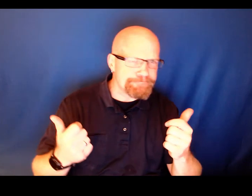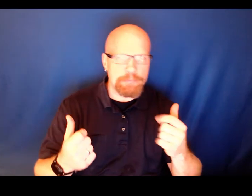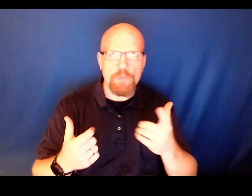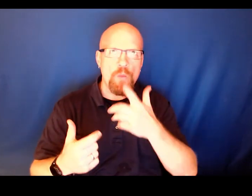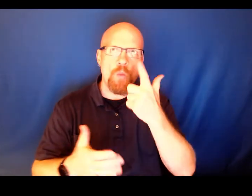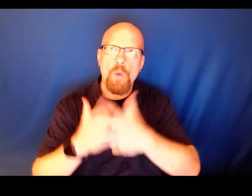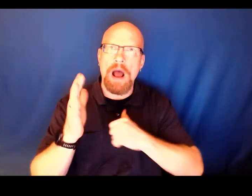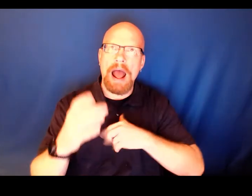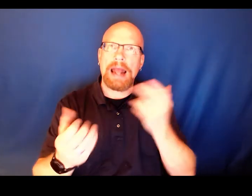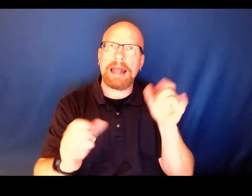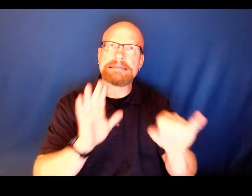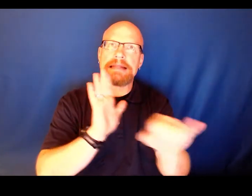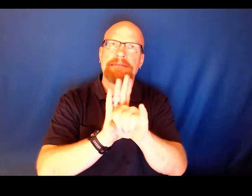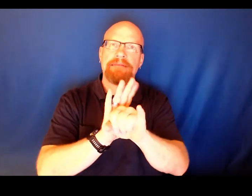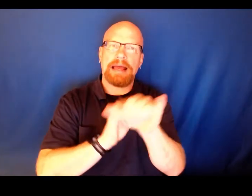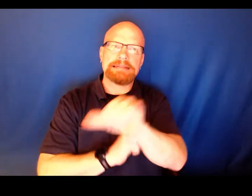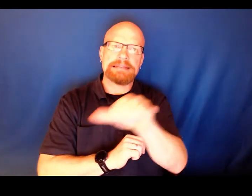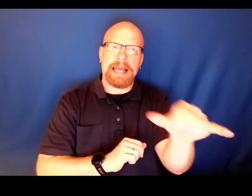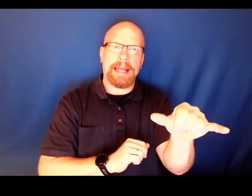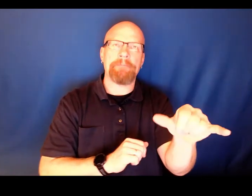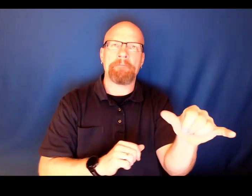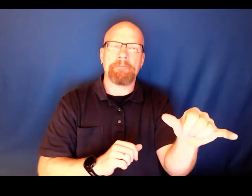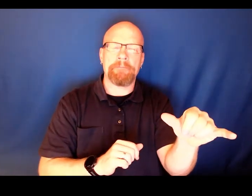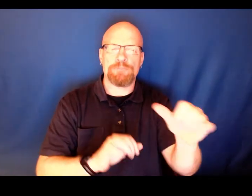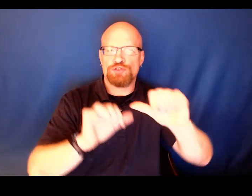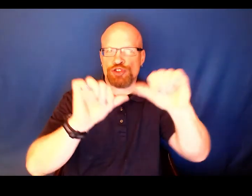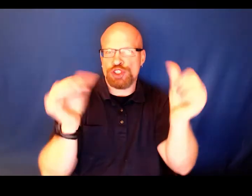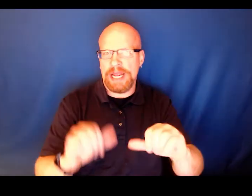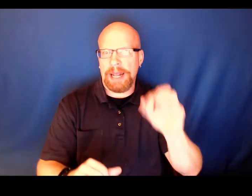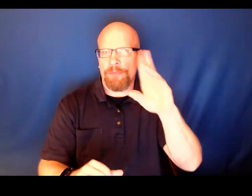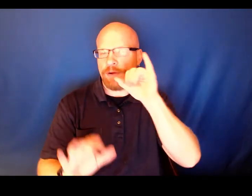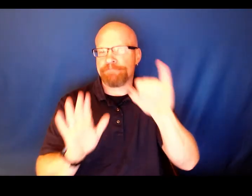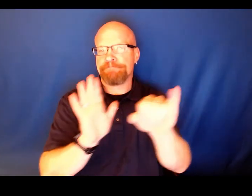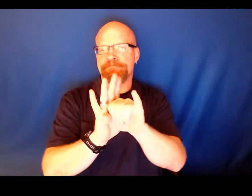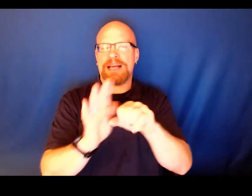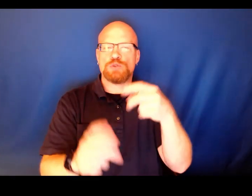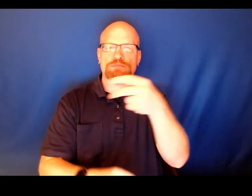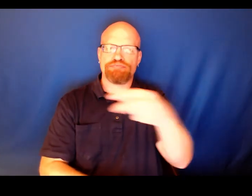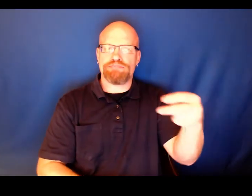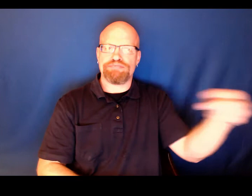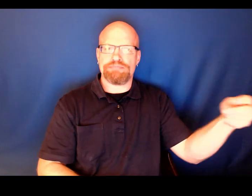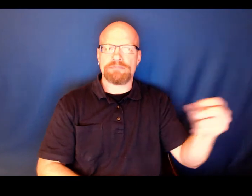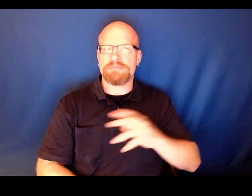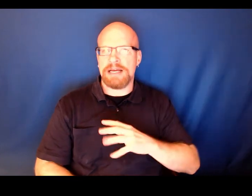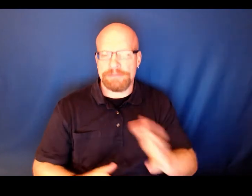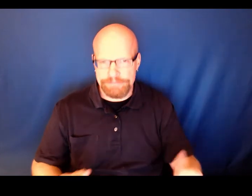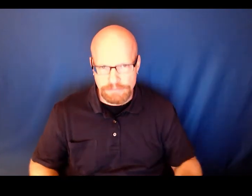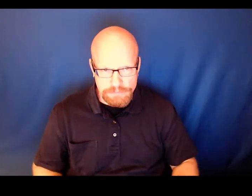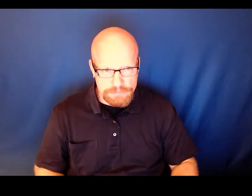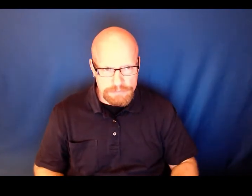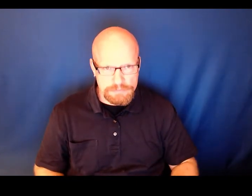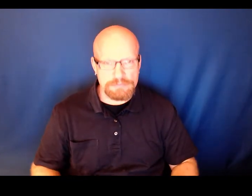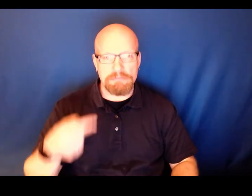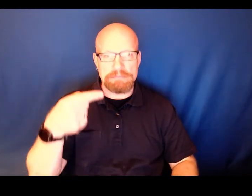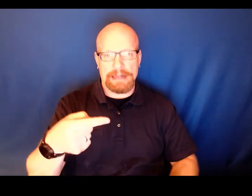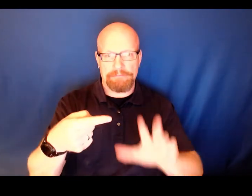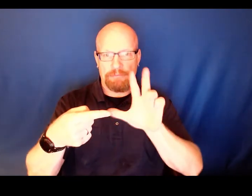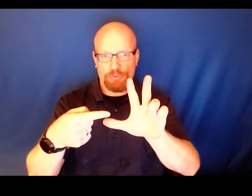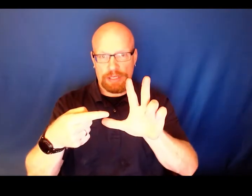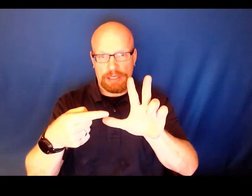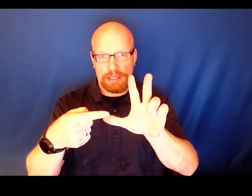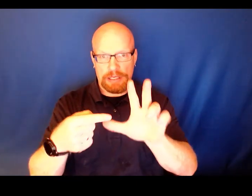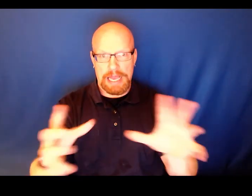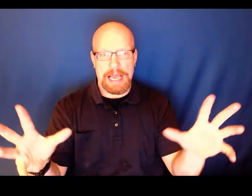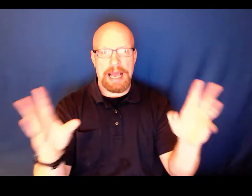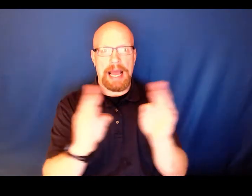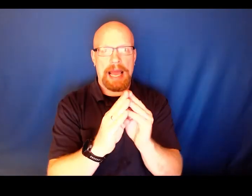do they have x's? No. So what can I identify as the same? So I can use a shape. We can use underlining for like terms.